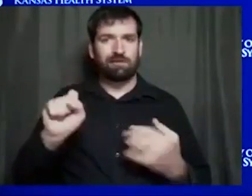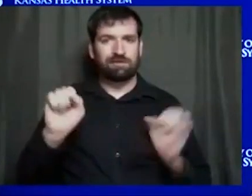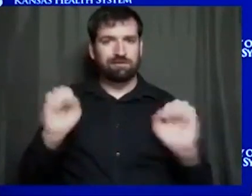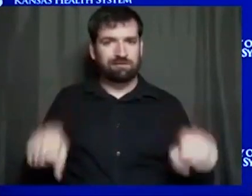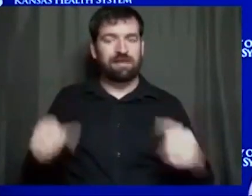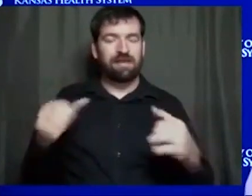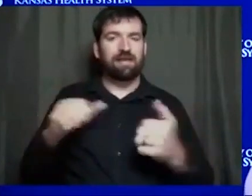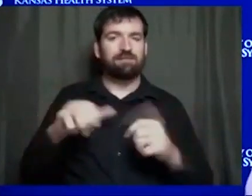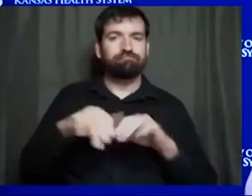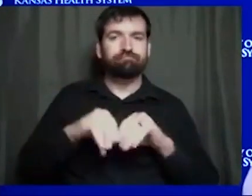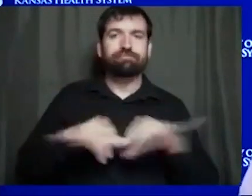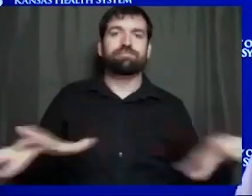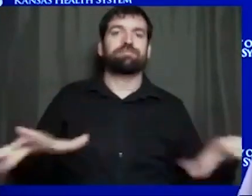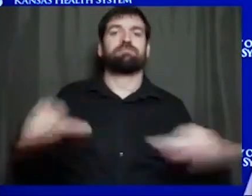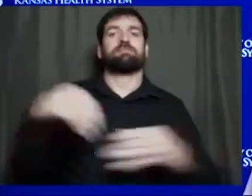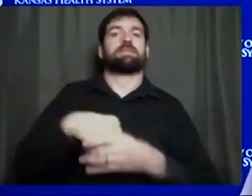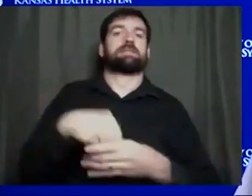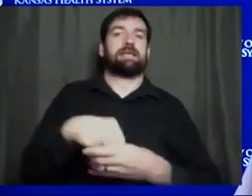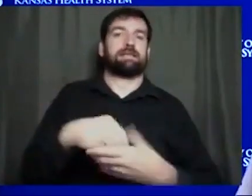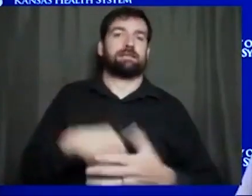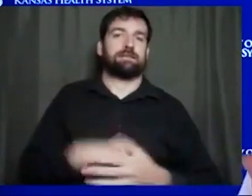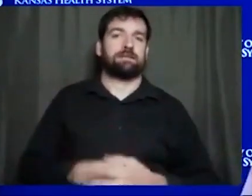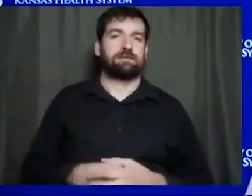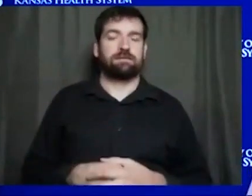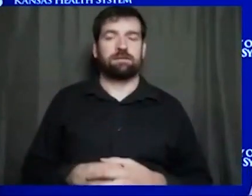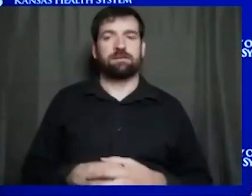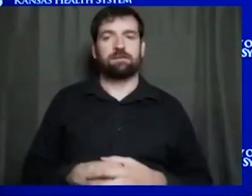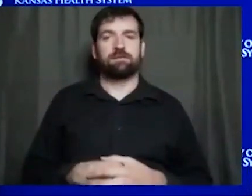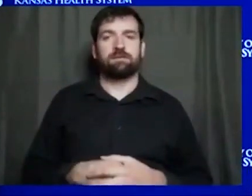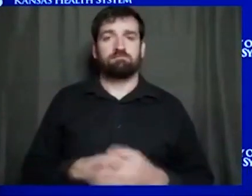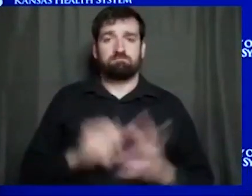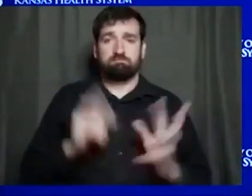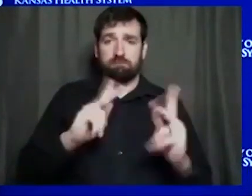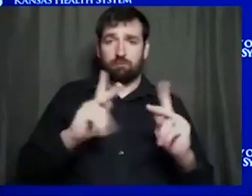areas where there's gatherings, either at people's houses,